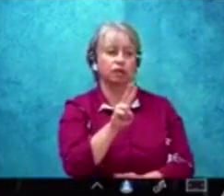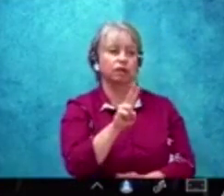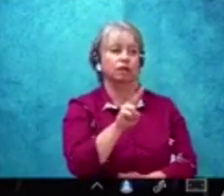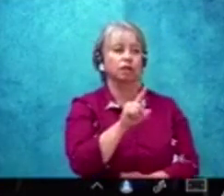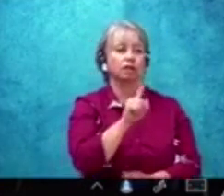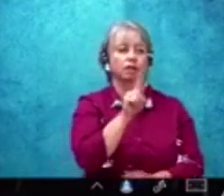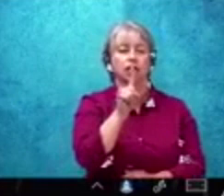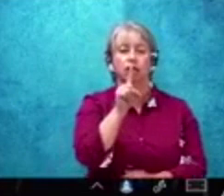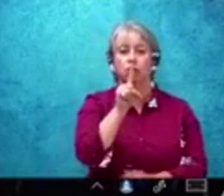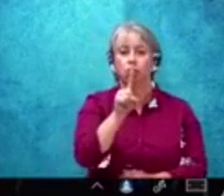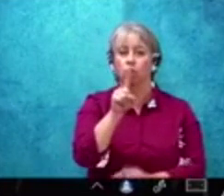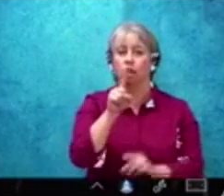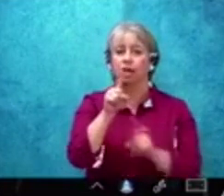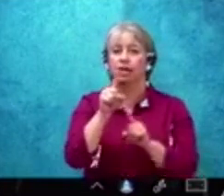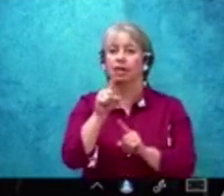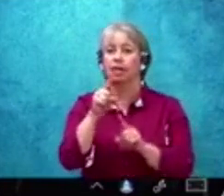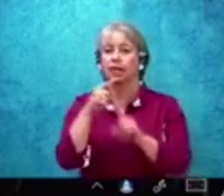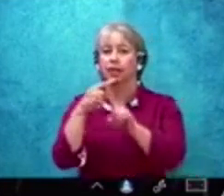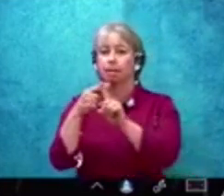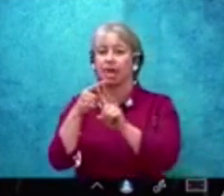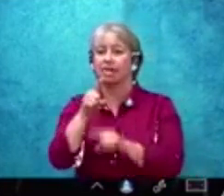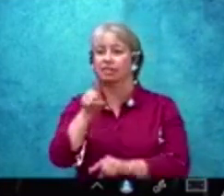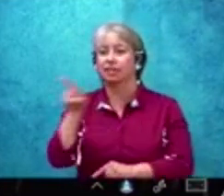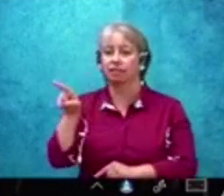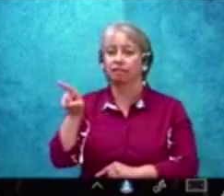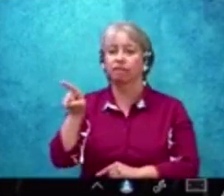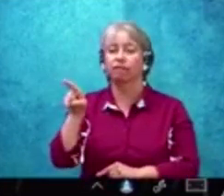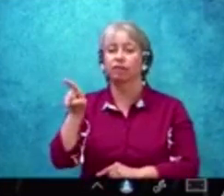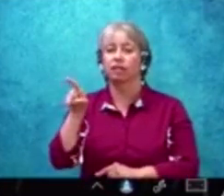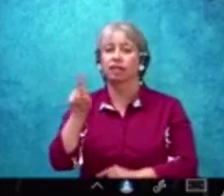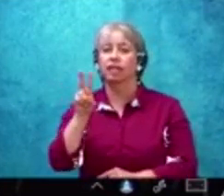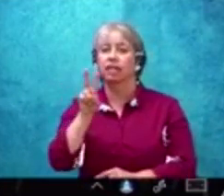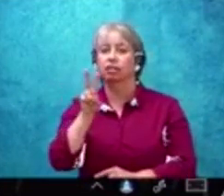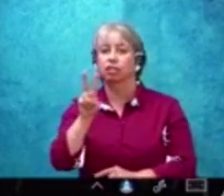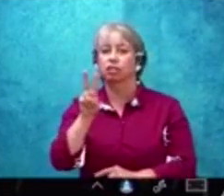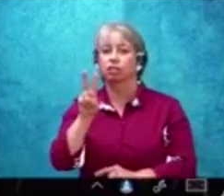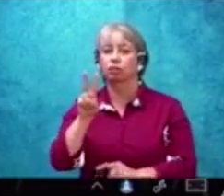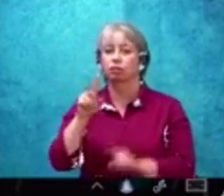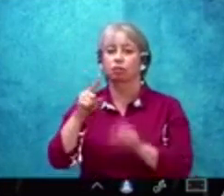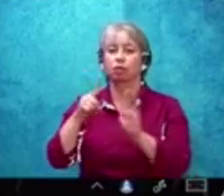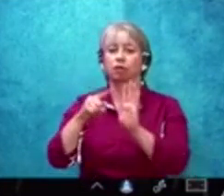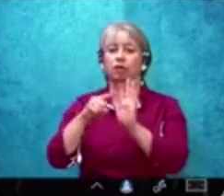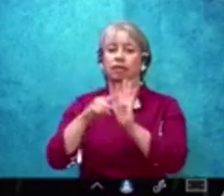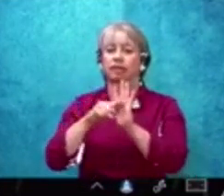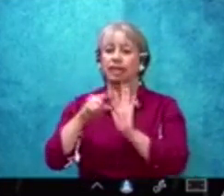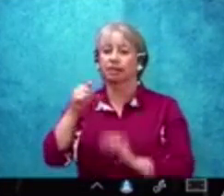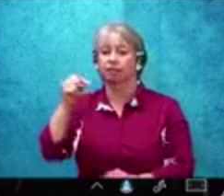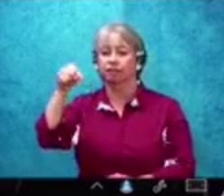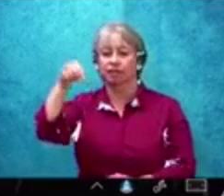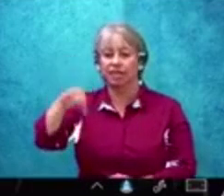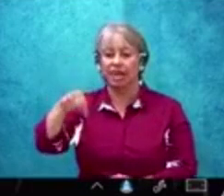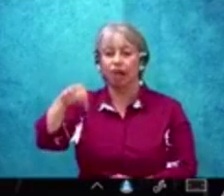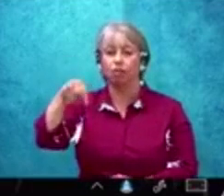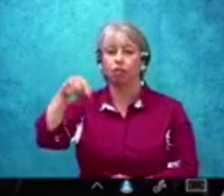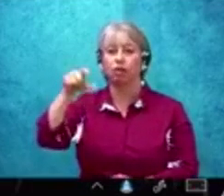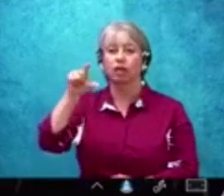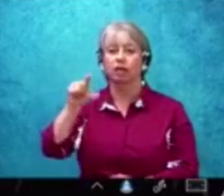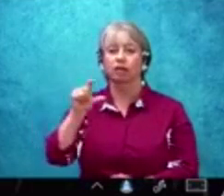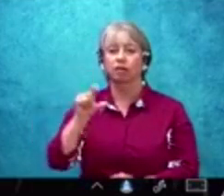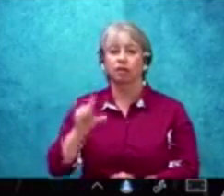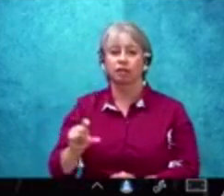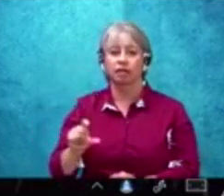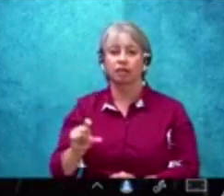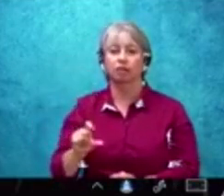x direction, and 2 down in the negative y direction. And up here we